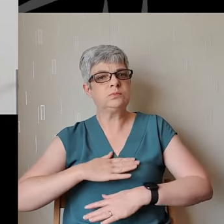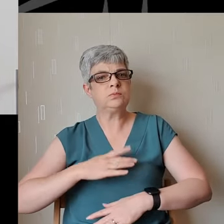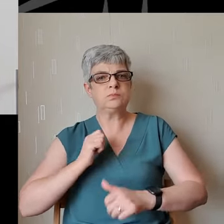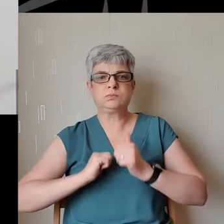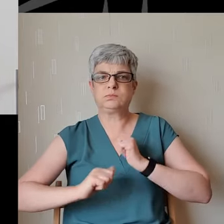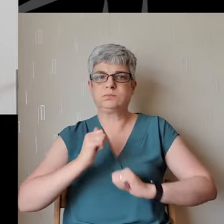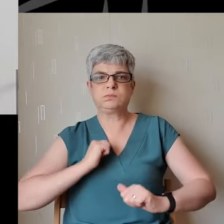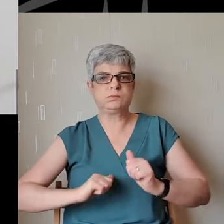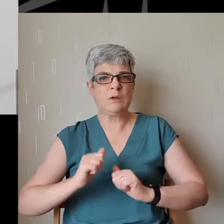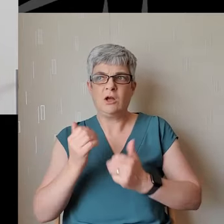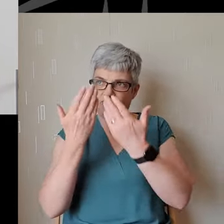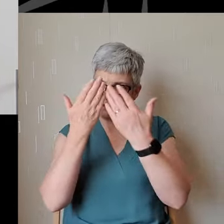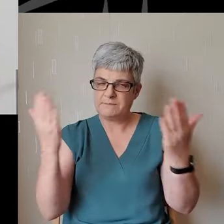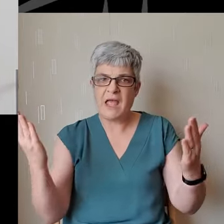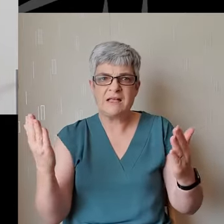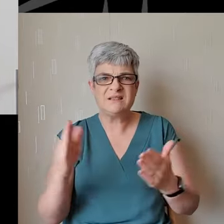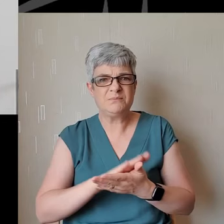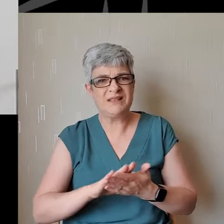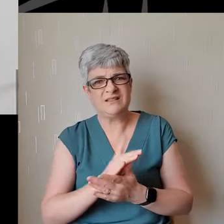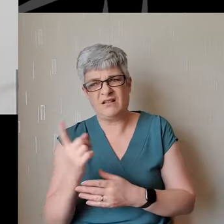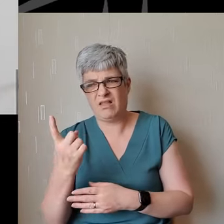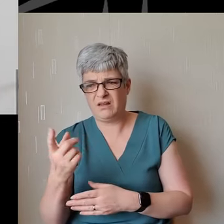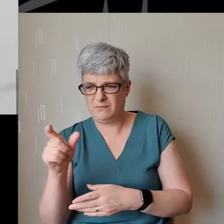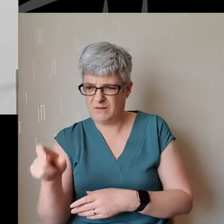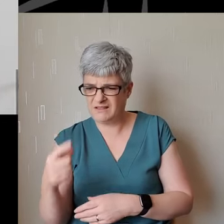person's dreariness. We're different.